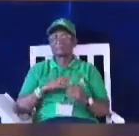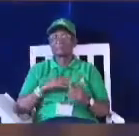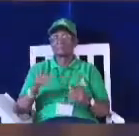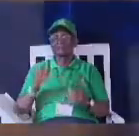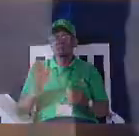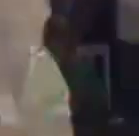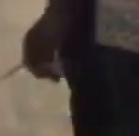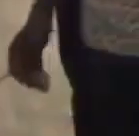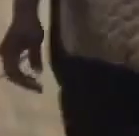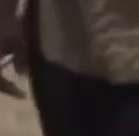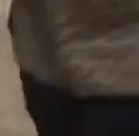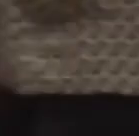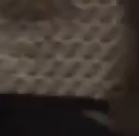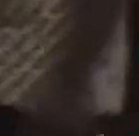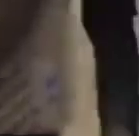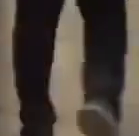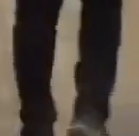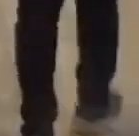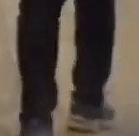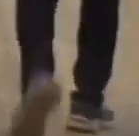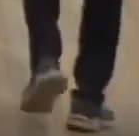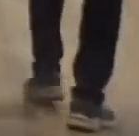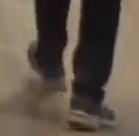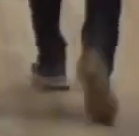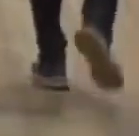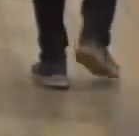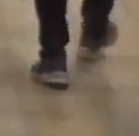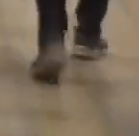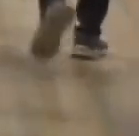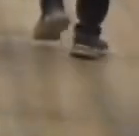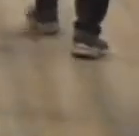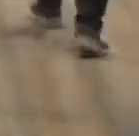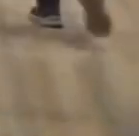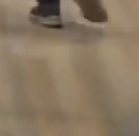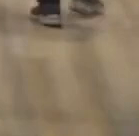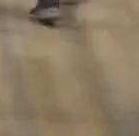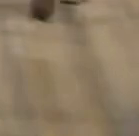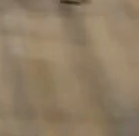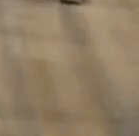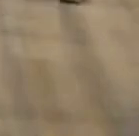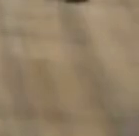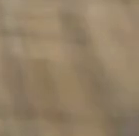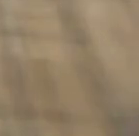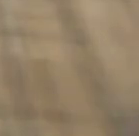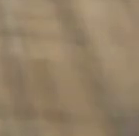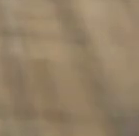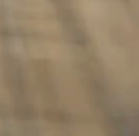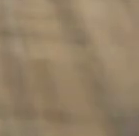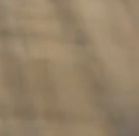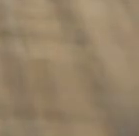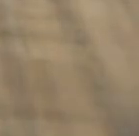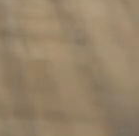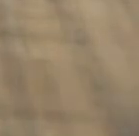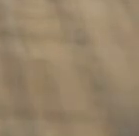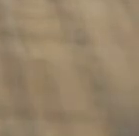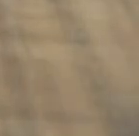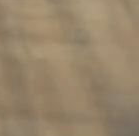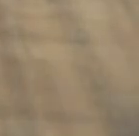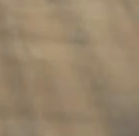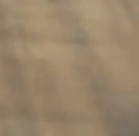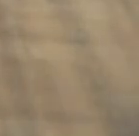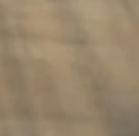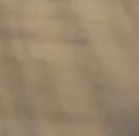requests. Now you have to do it very quickly because we have to wait for you before we